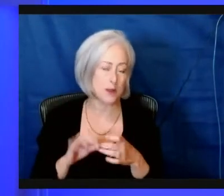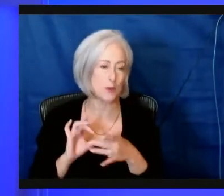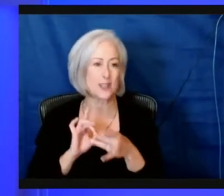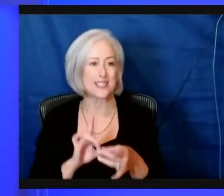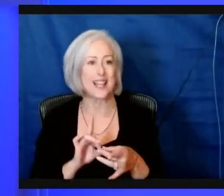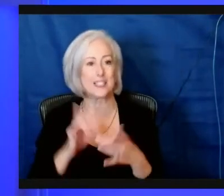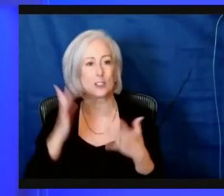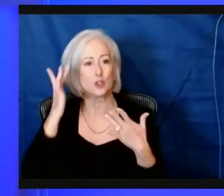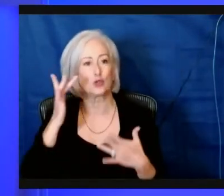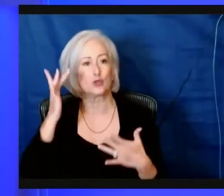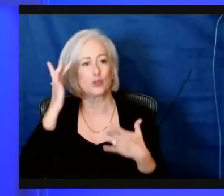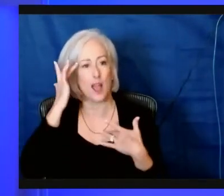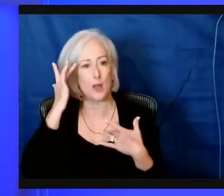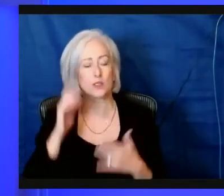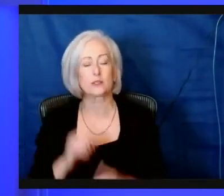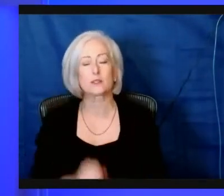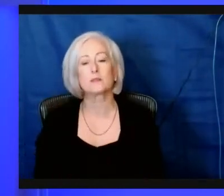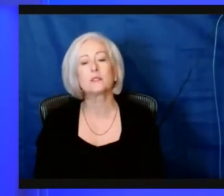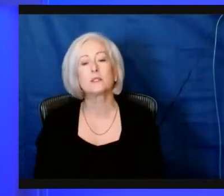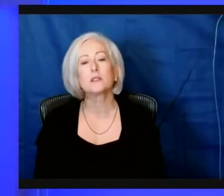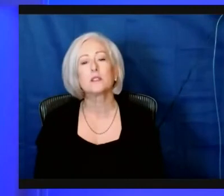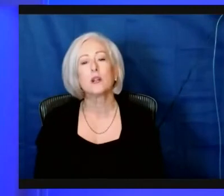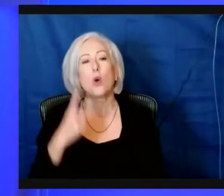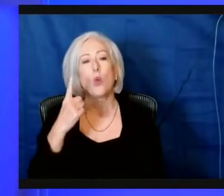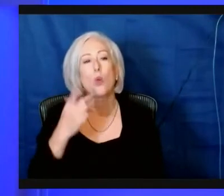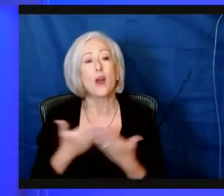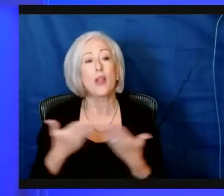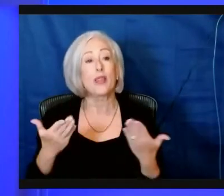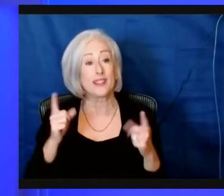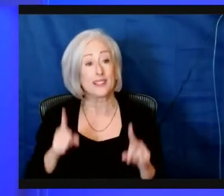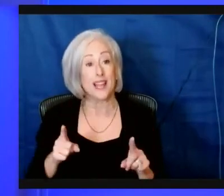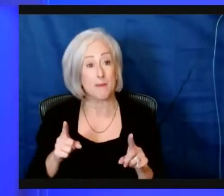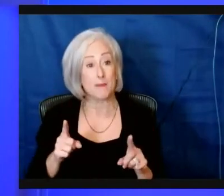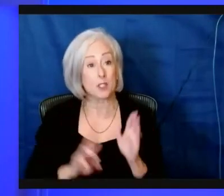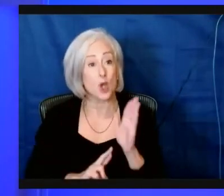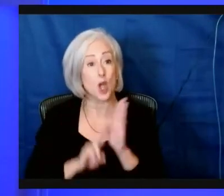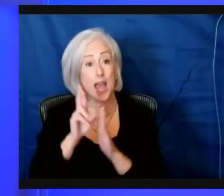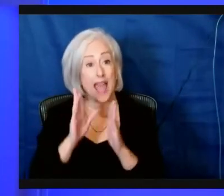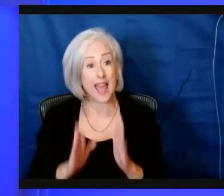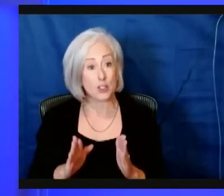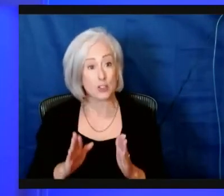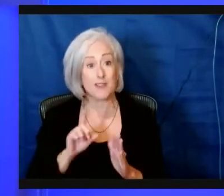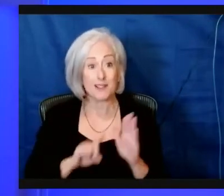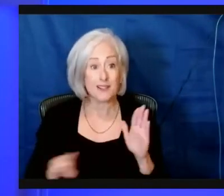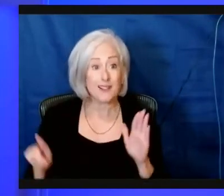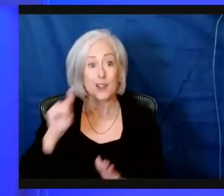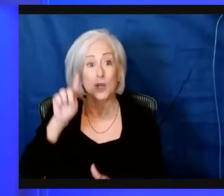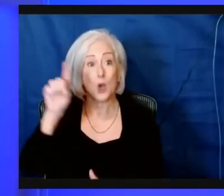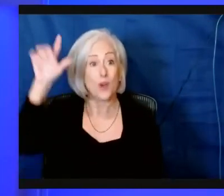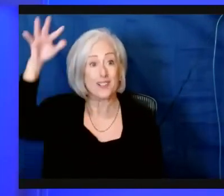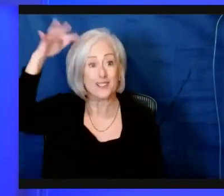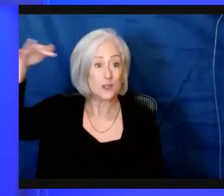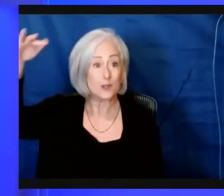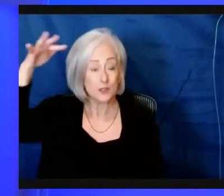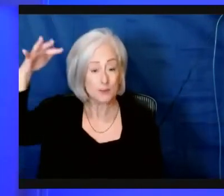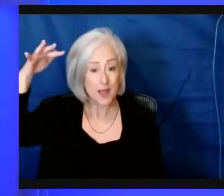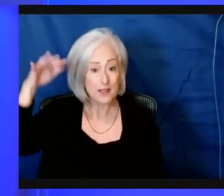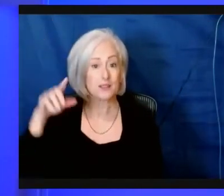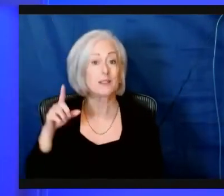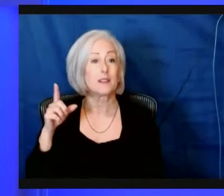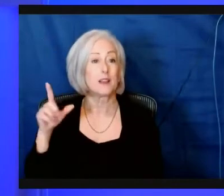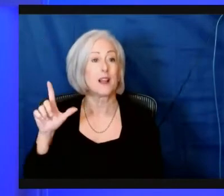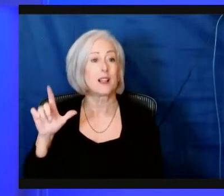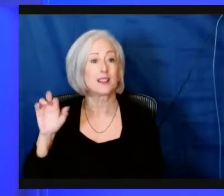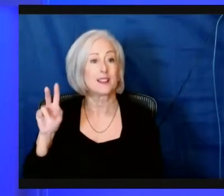to? But one of the things we do when we send astronauts into space is they're locked down for a good period of time, so they don't